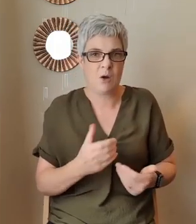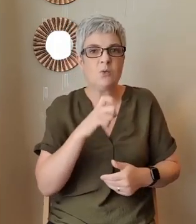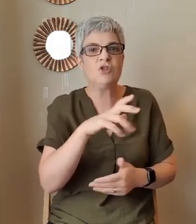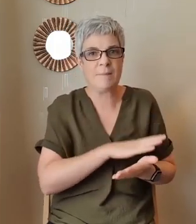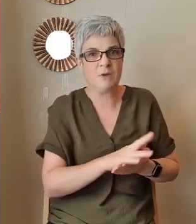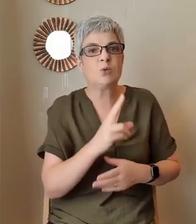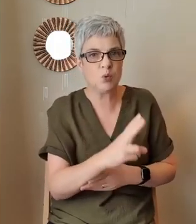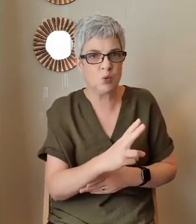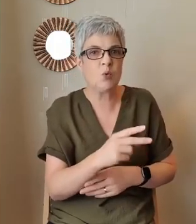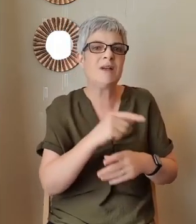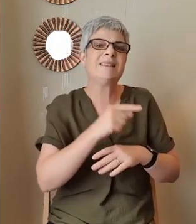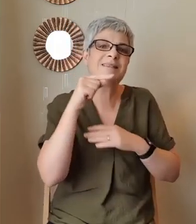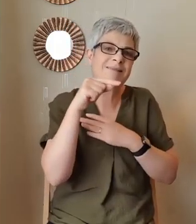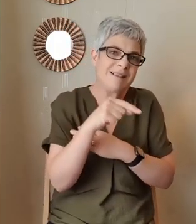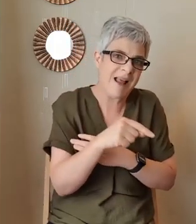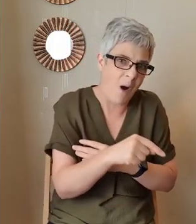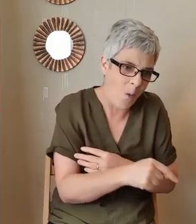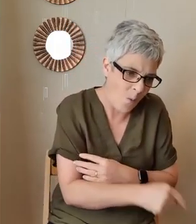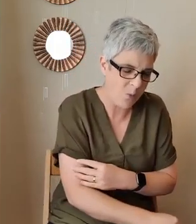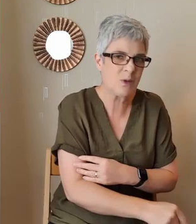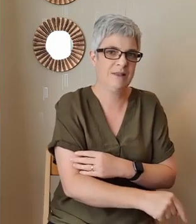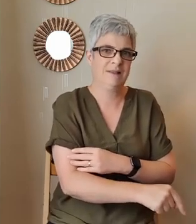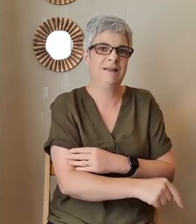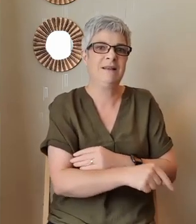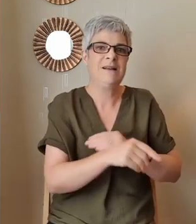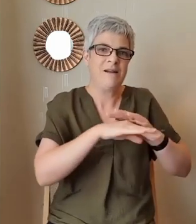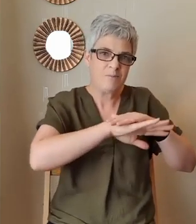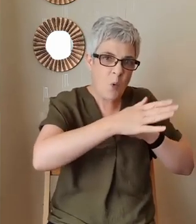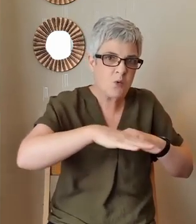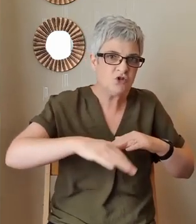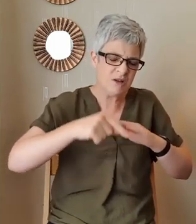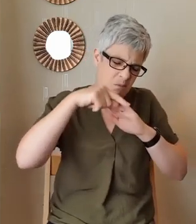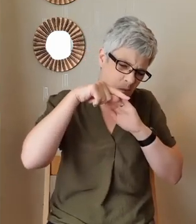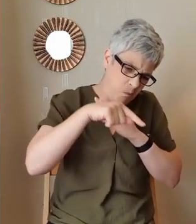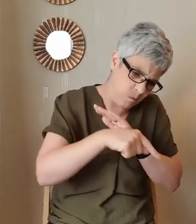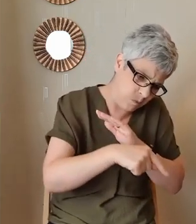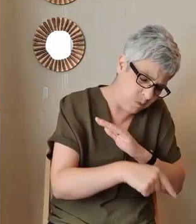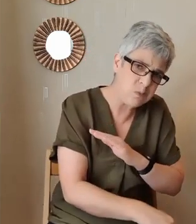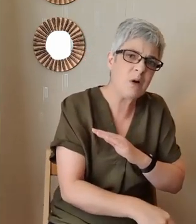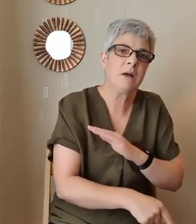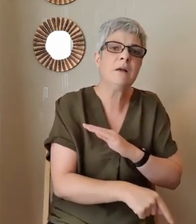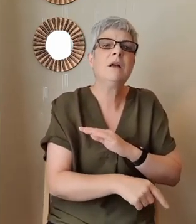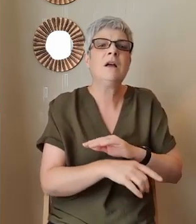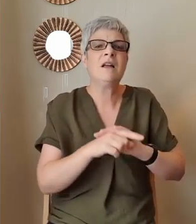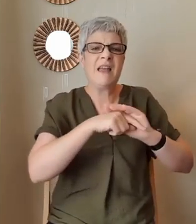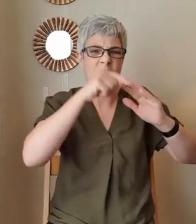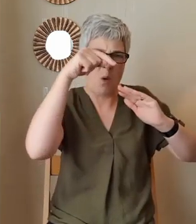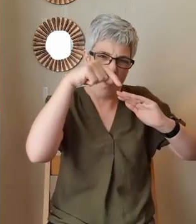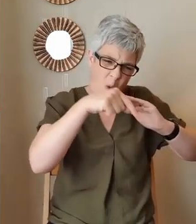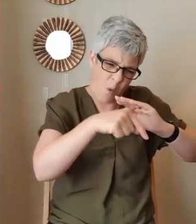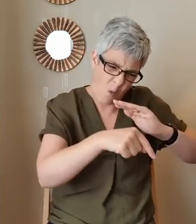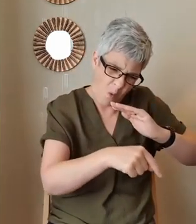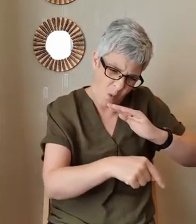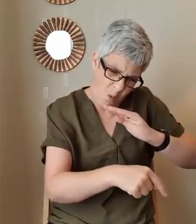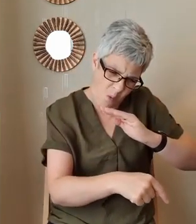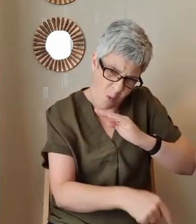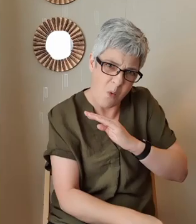is down in the depths of the ocean. Down, down. And not until he had gone all the way